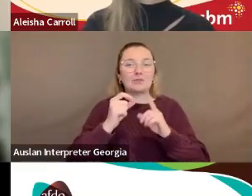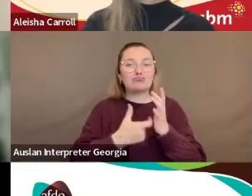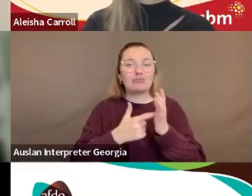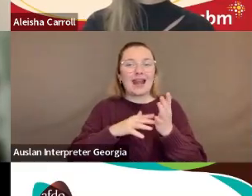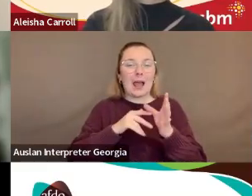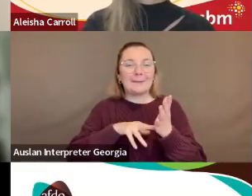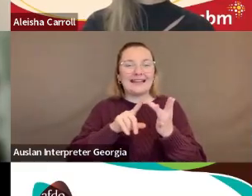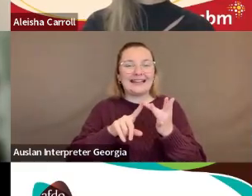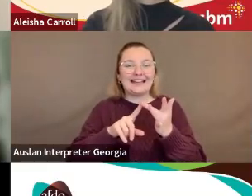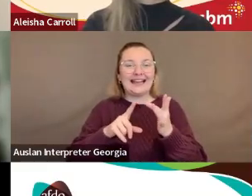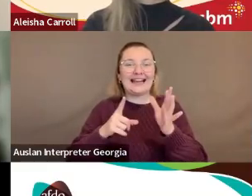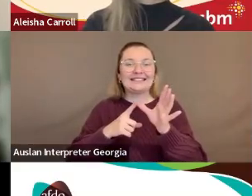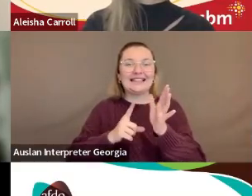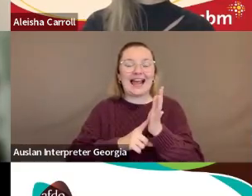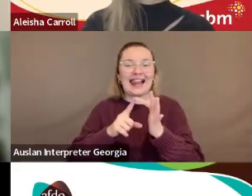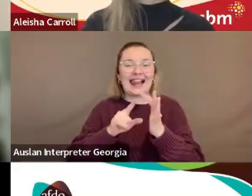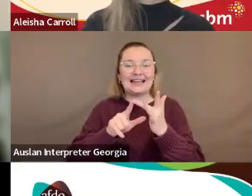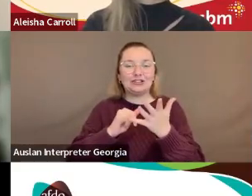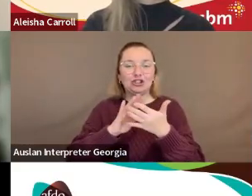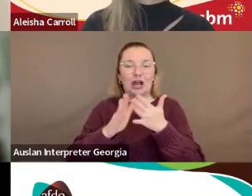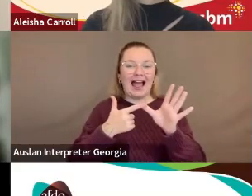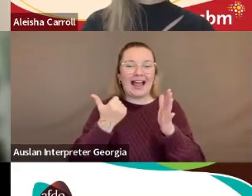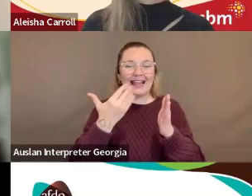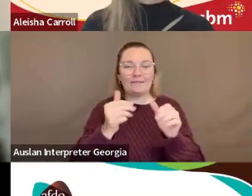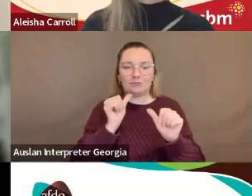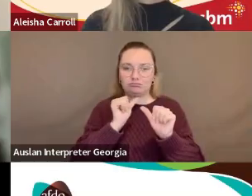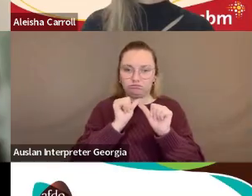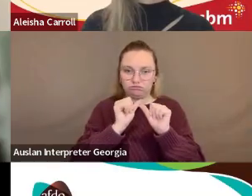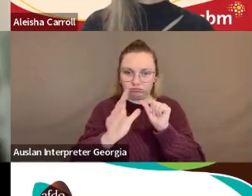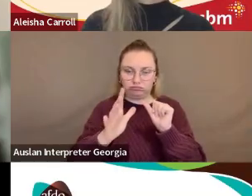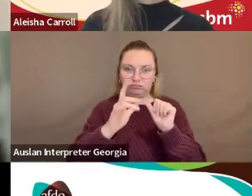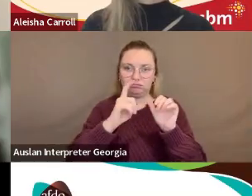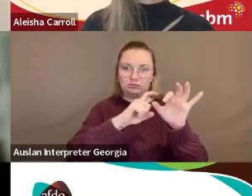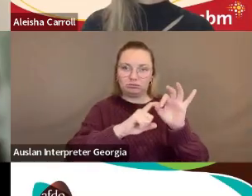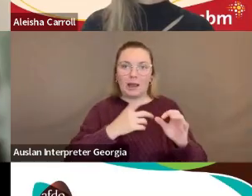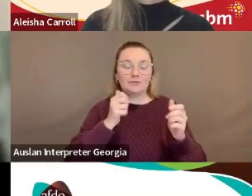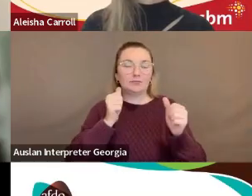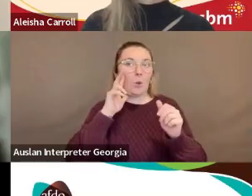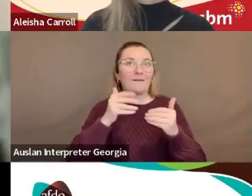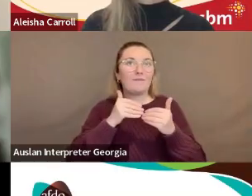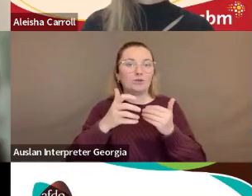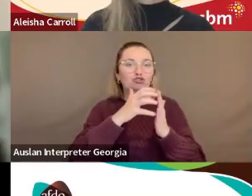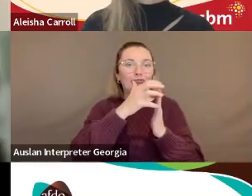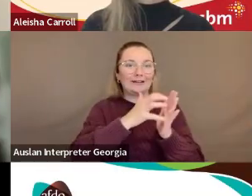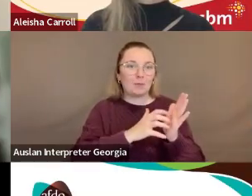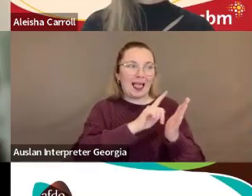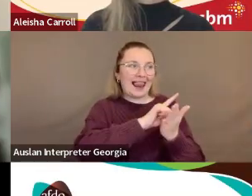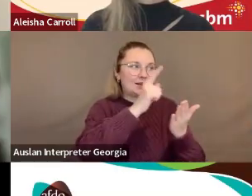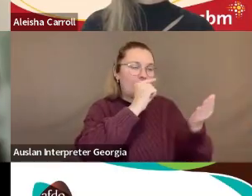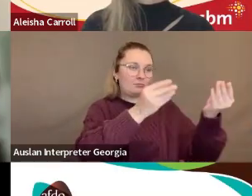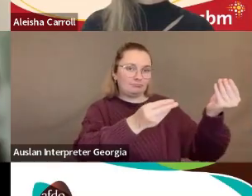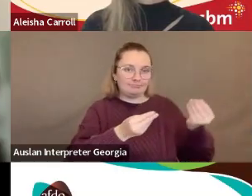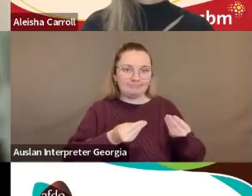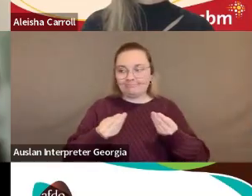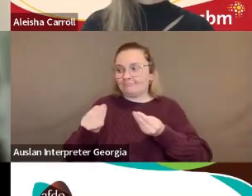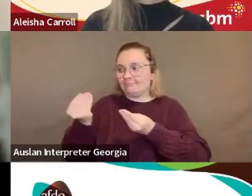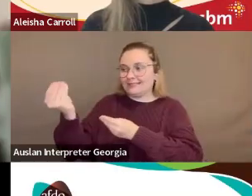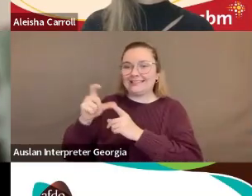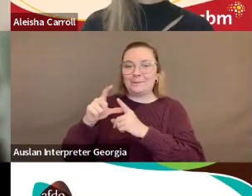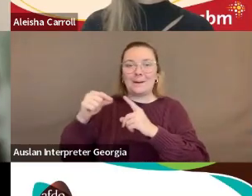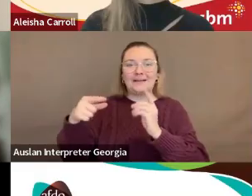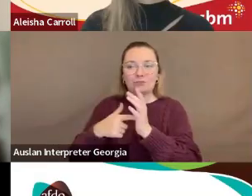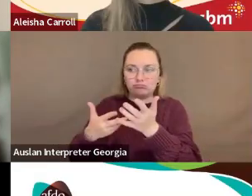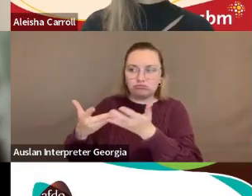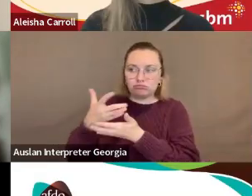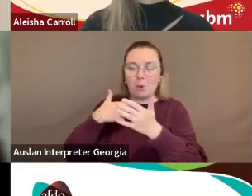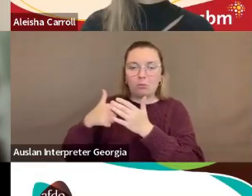gave a really good roadmap to answer this question as it is, and I look forward to having a transcript of this afterwards so that I can take it back into the department and discuss